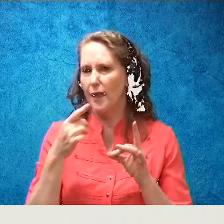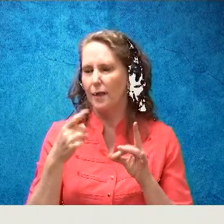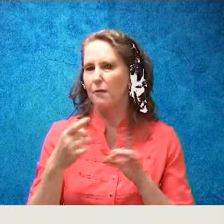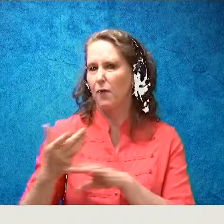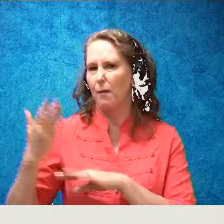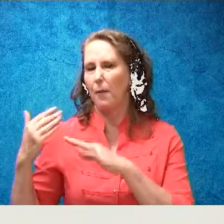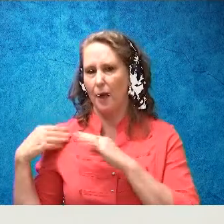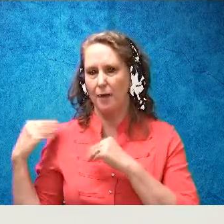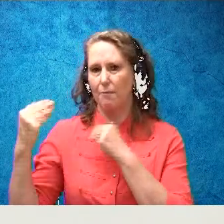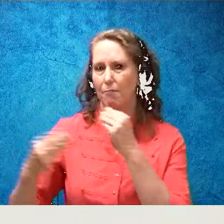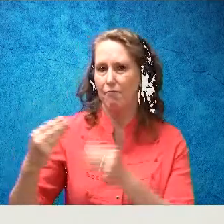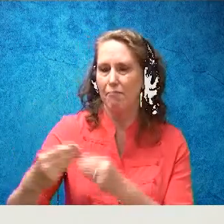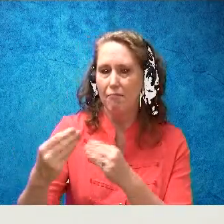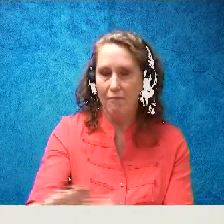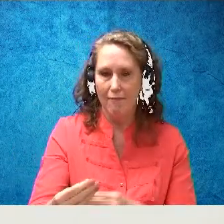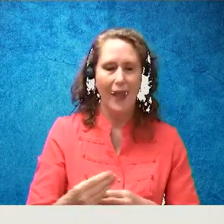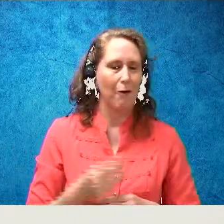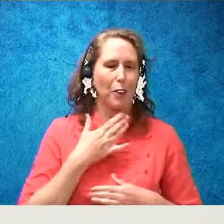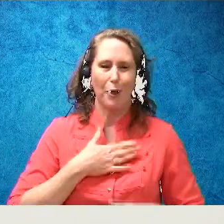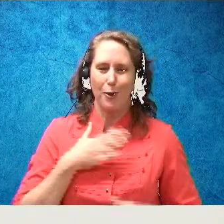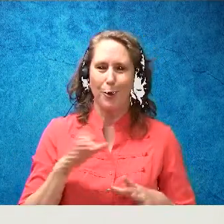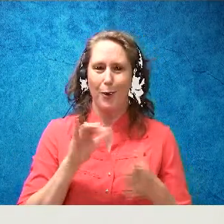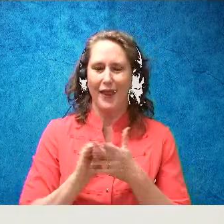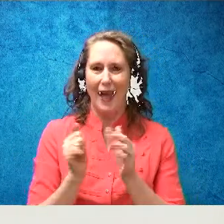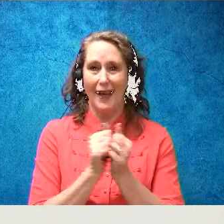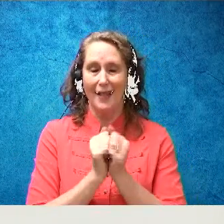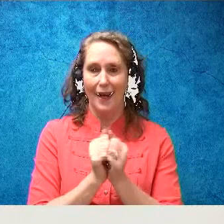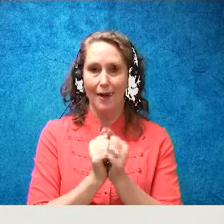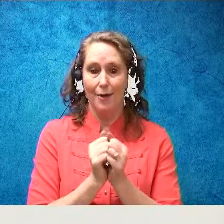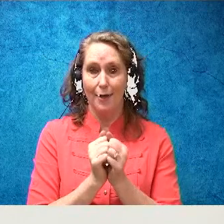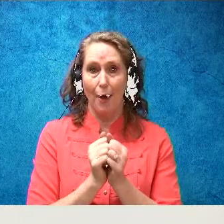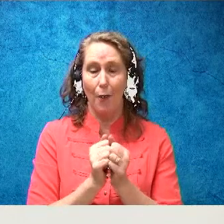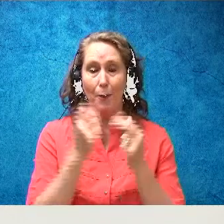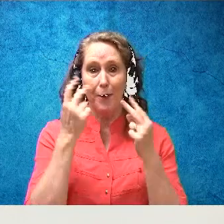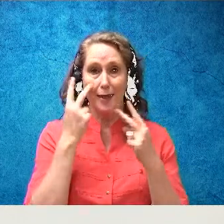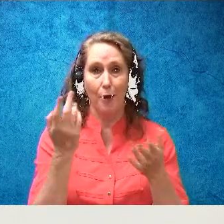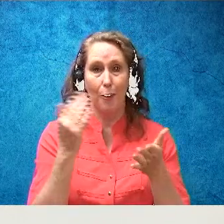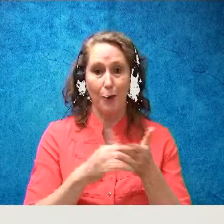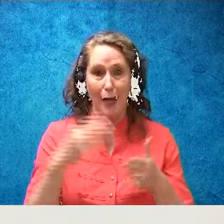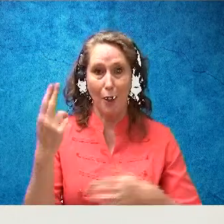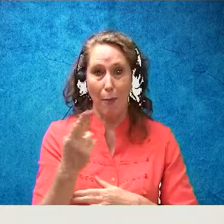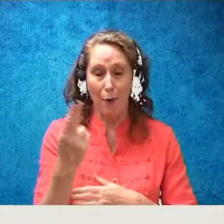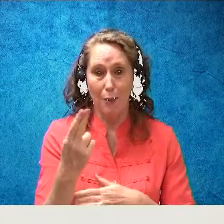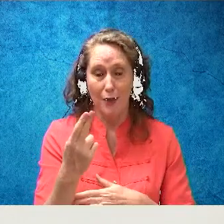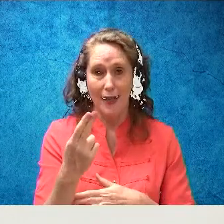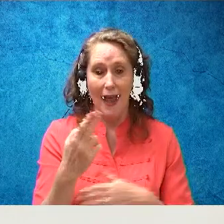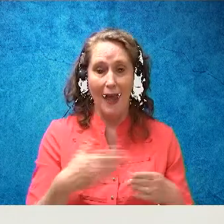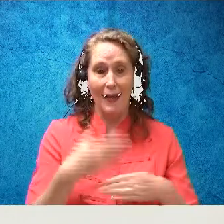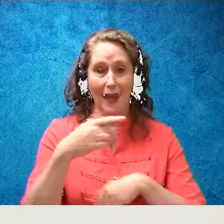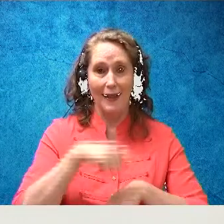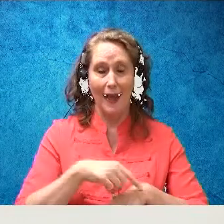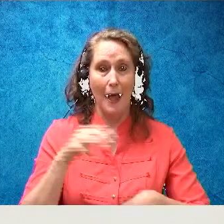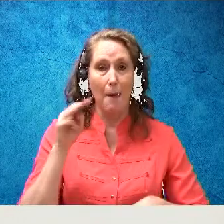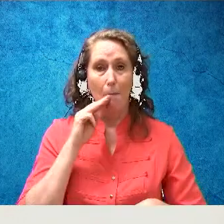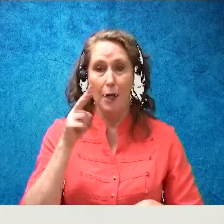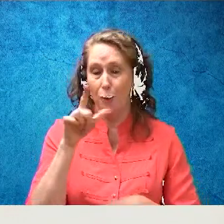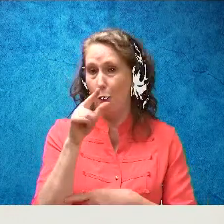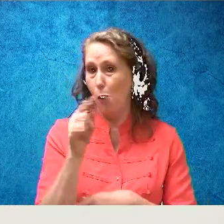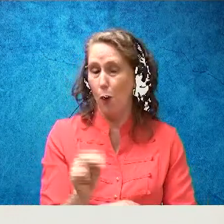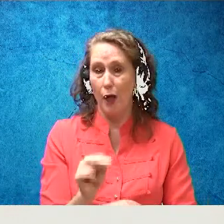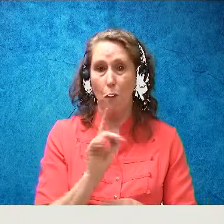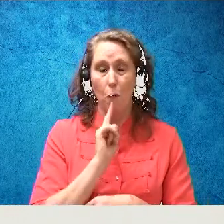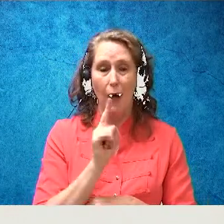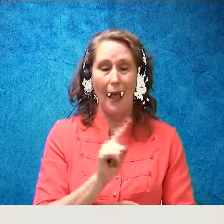guys? So what I want you to tune in next time, because next time, Miss Nolan is going to have a